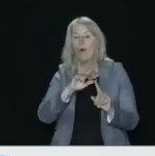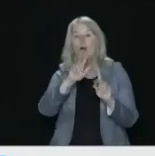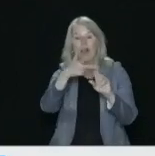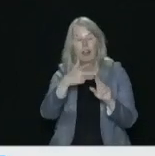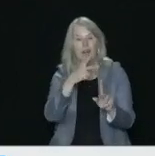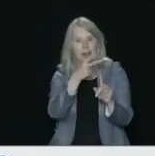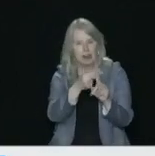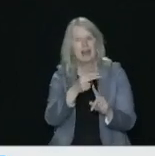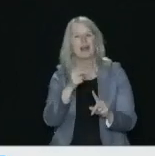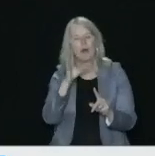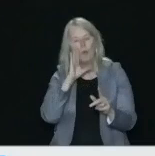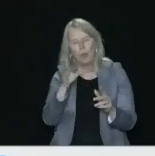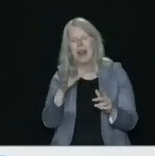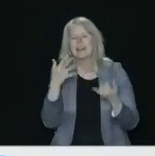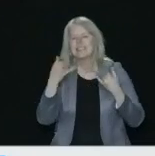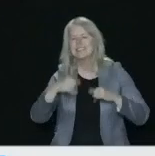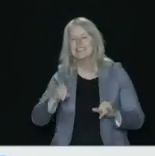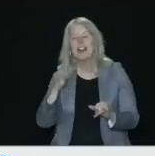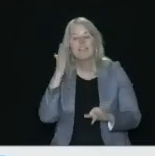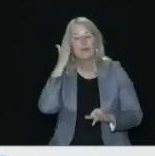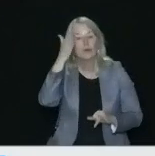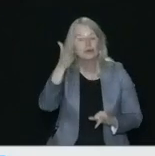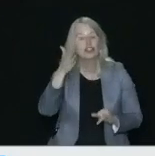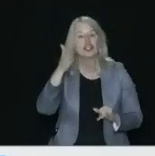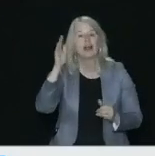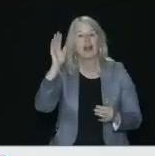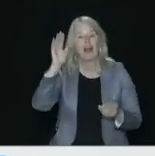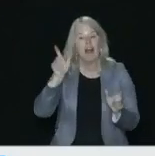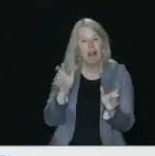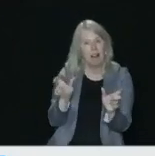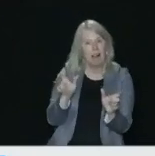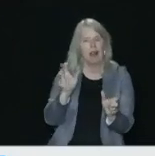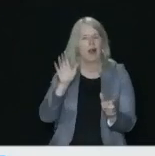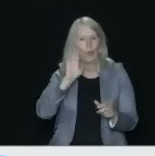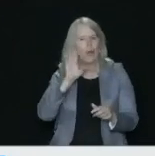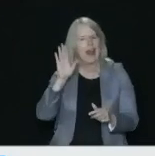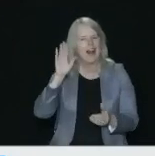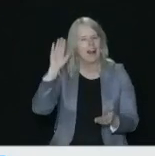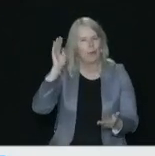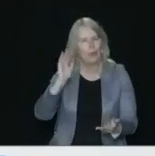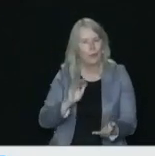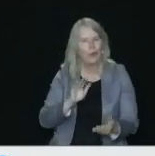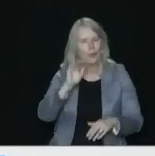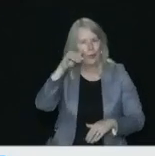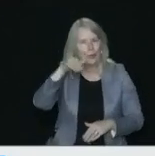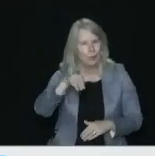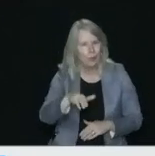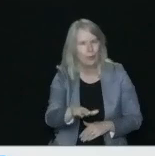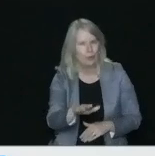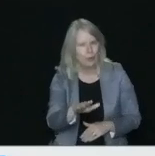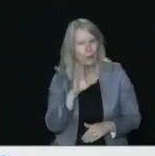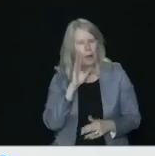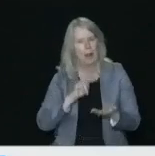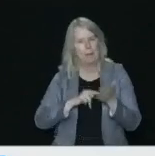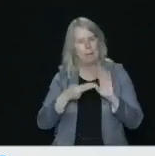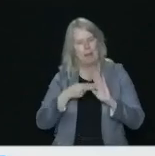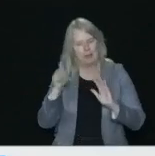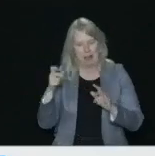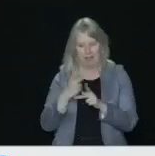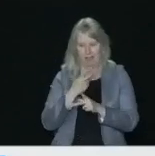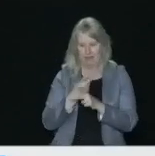Valérie Gamache, Radio Canada. Valérie Gamache, Radio-Canada. Hello, Dr. New. My first